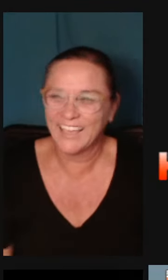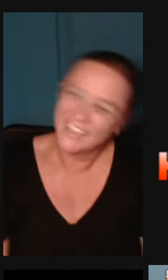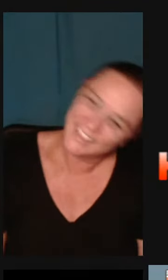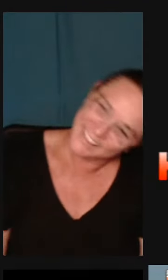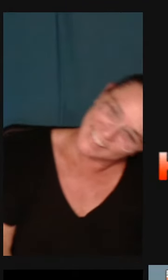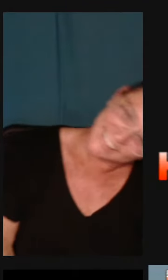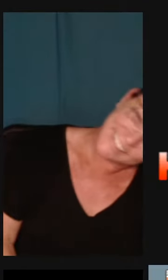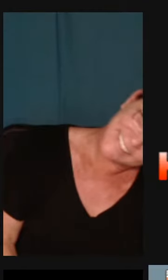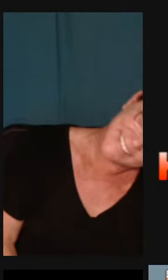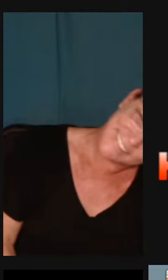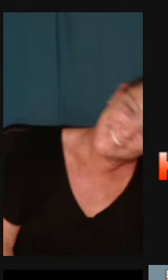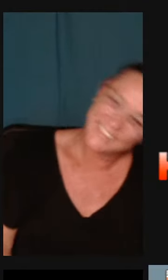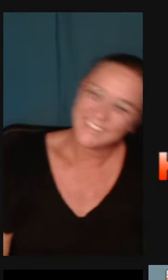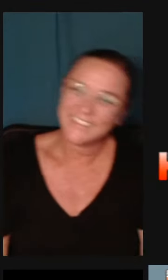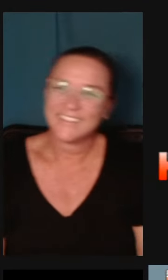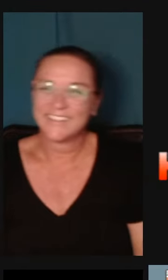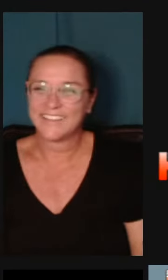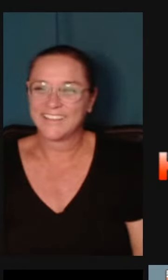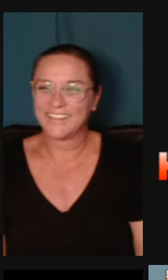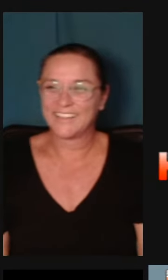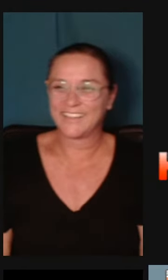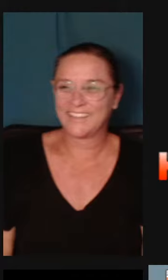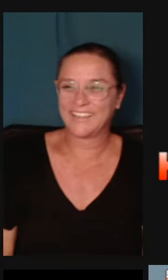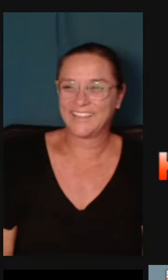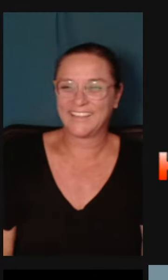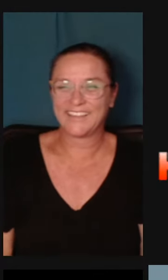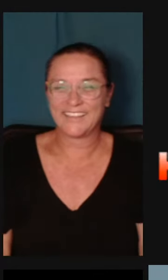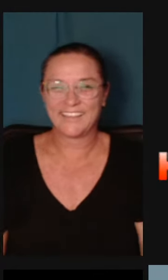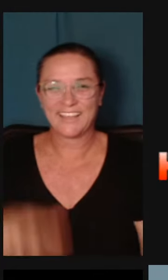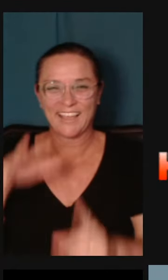Matt. Yeah. Gotcha, Matt.